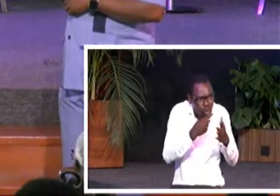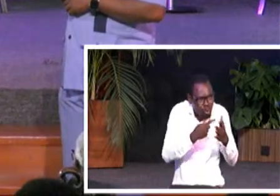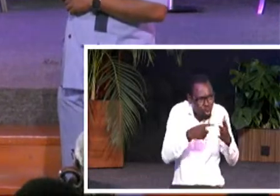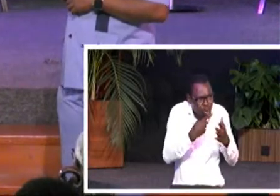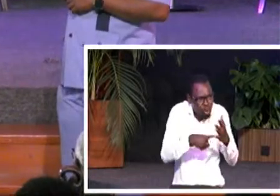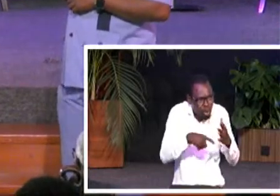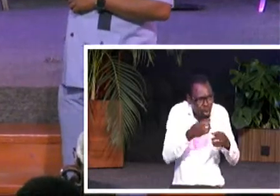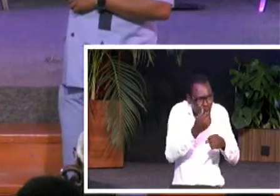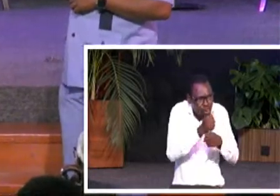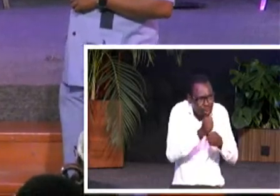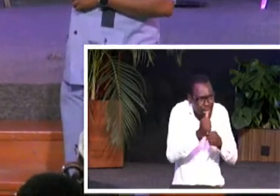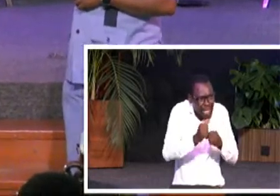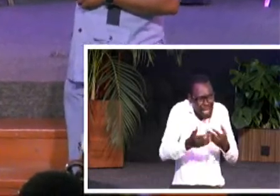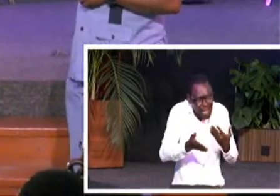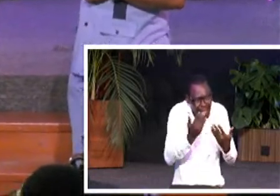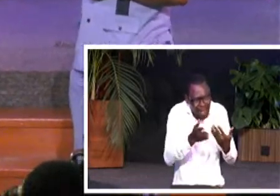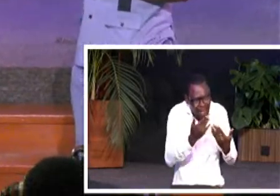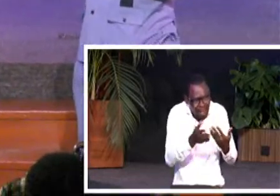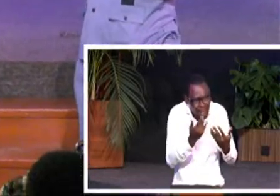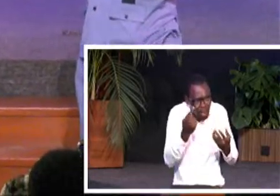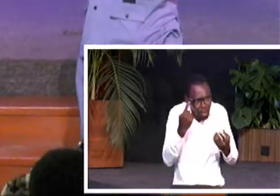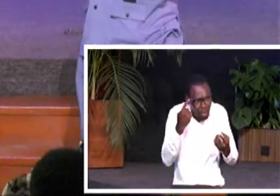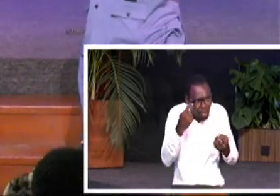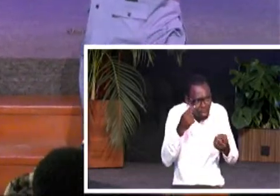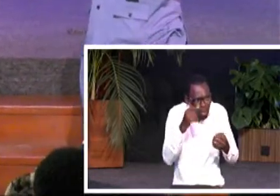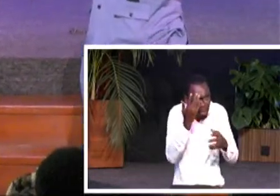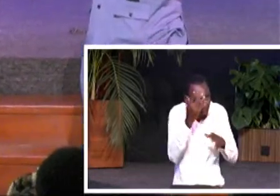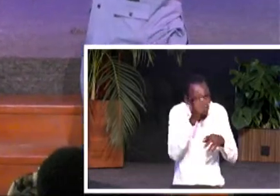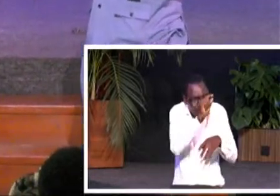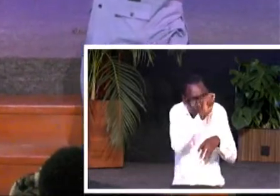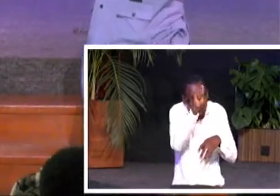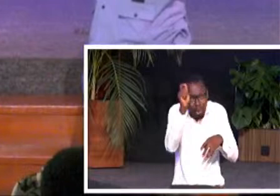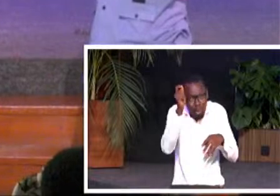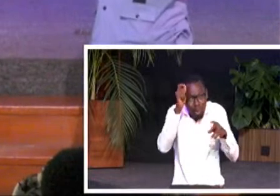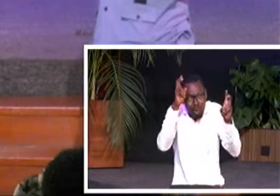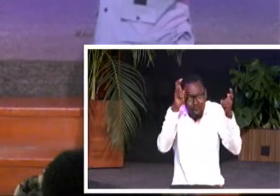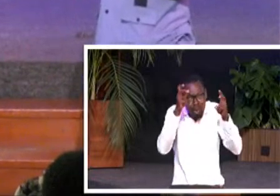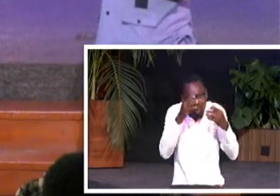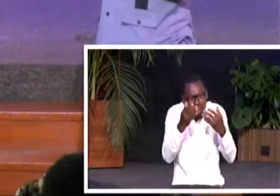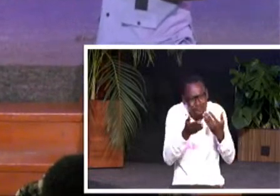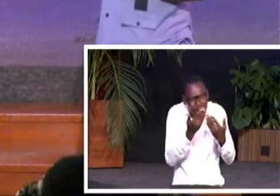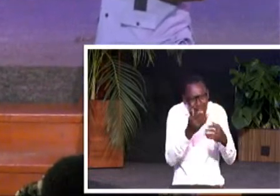What will make it easy for the subtitles to help you?